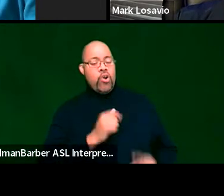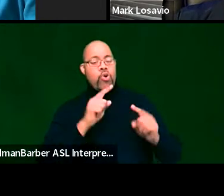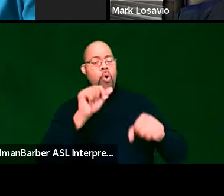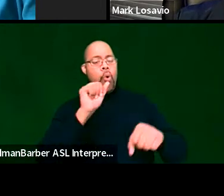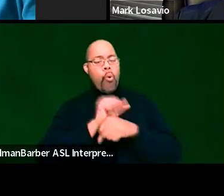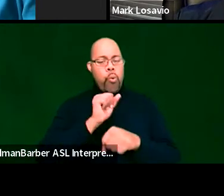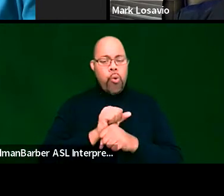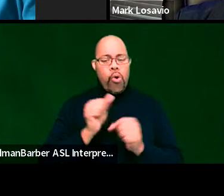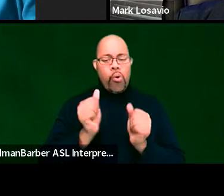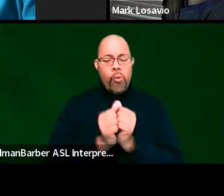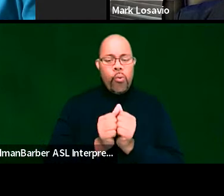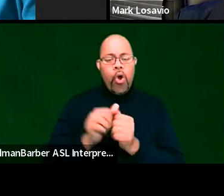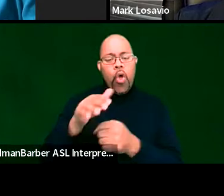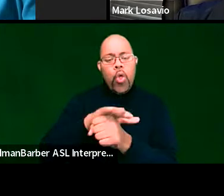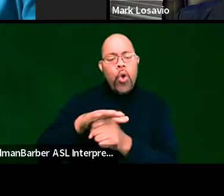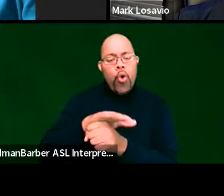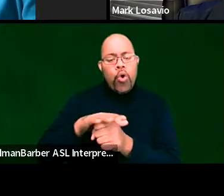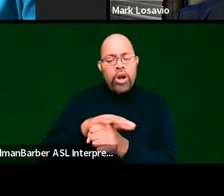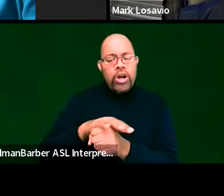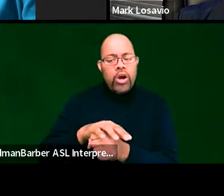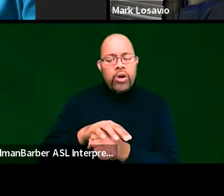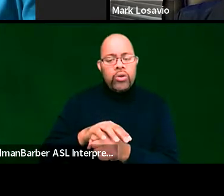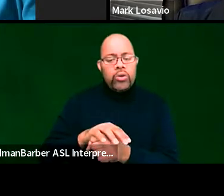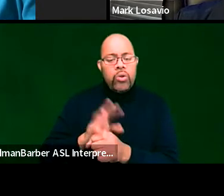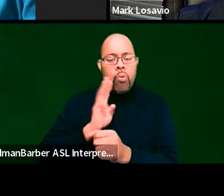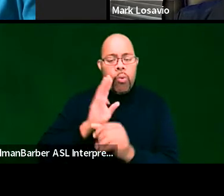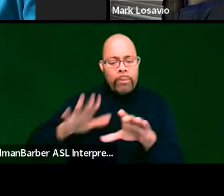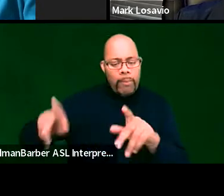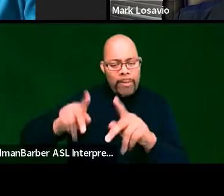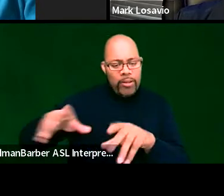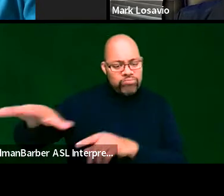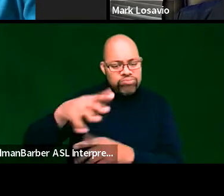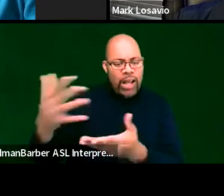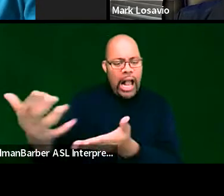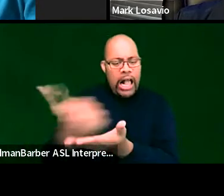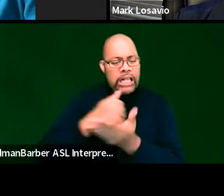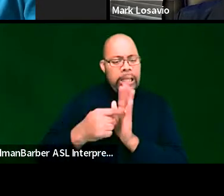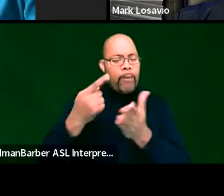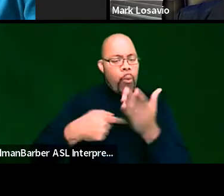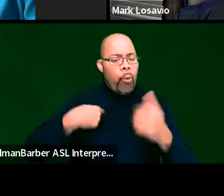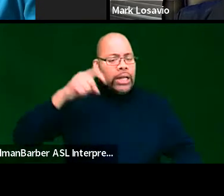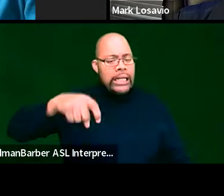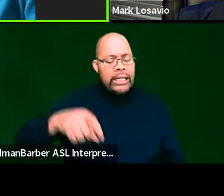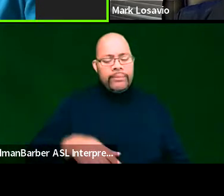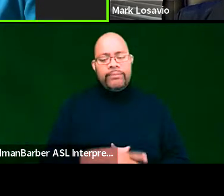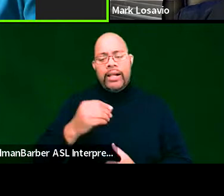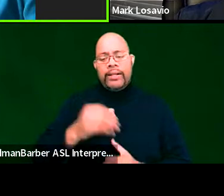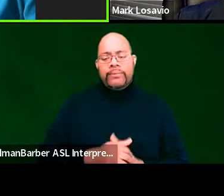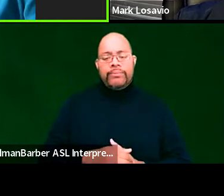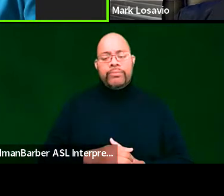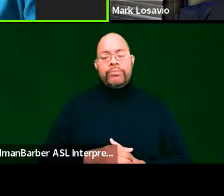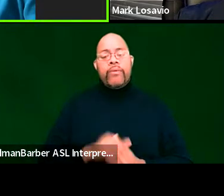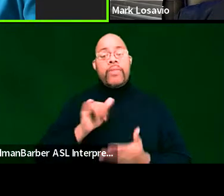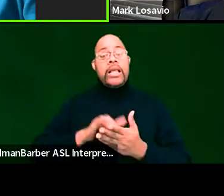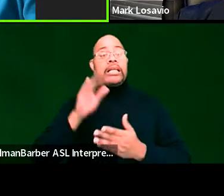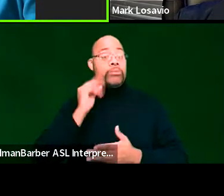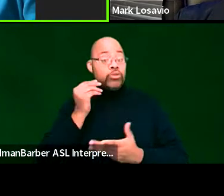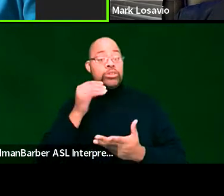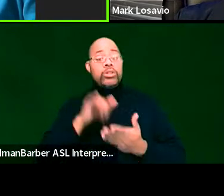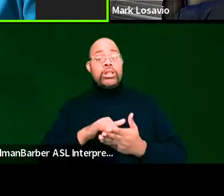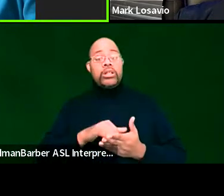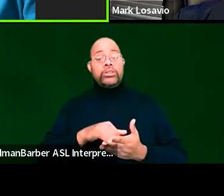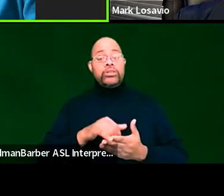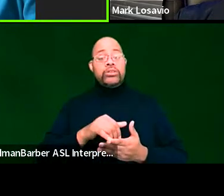work with local watermen to collect the samples that we need. And one of those experiences was a